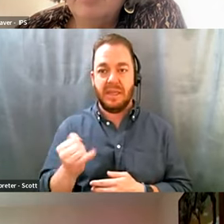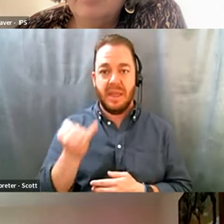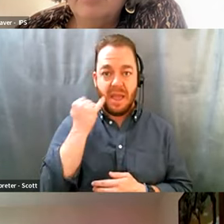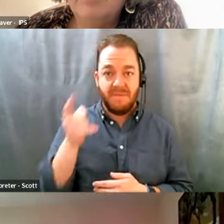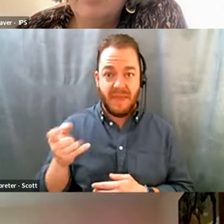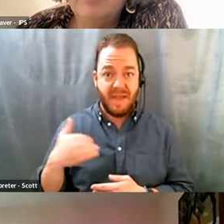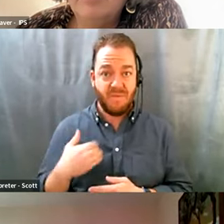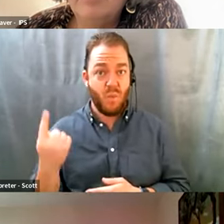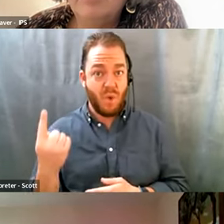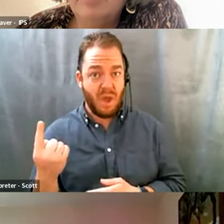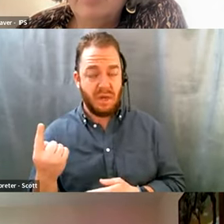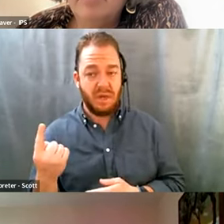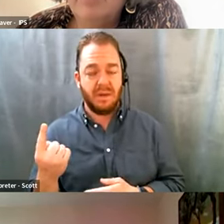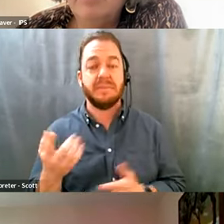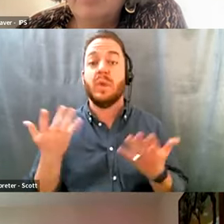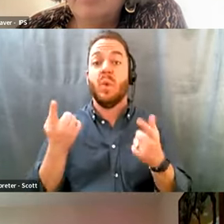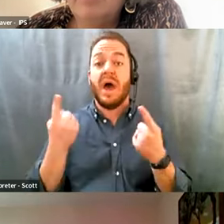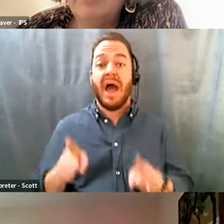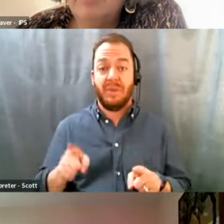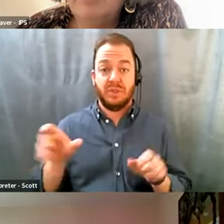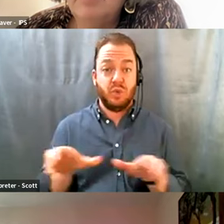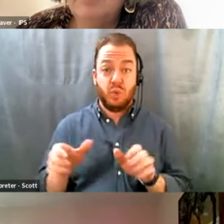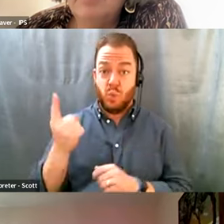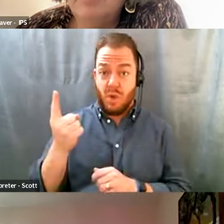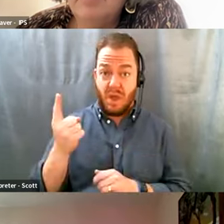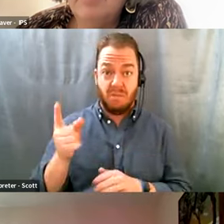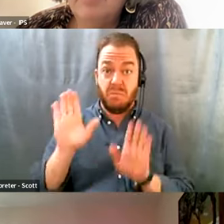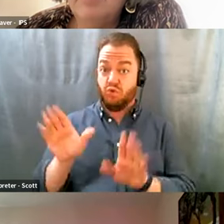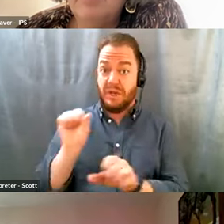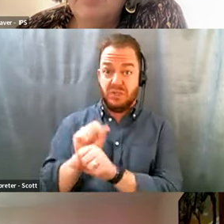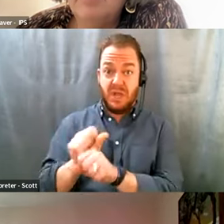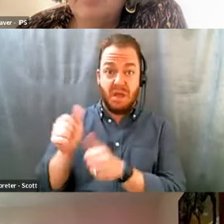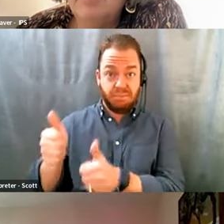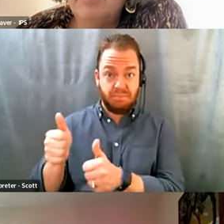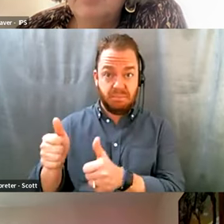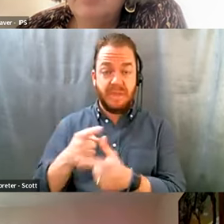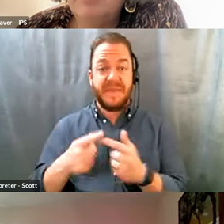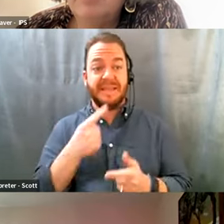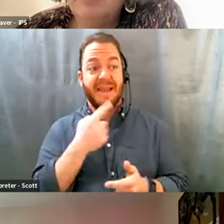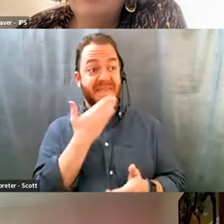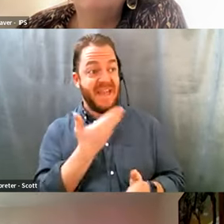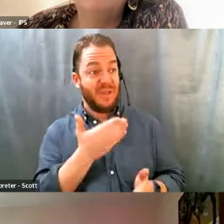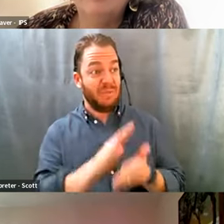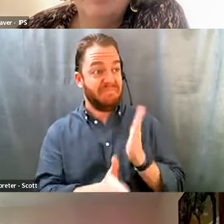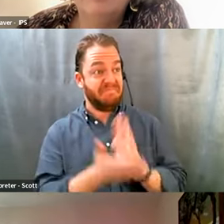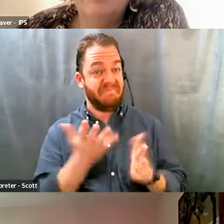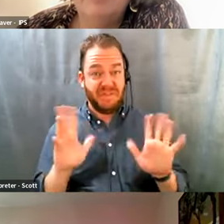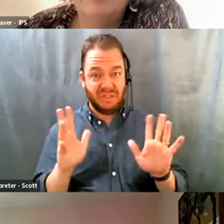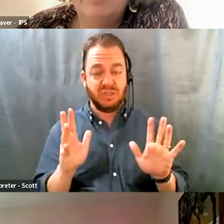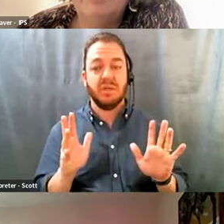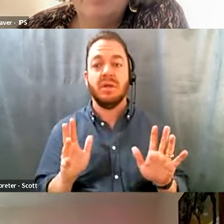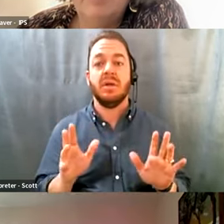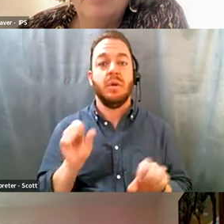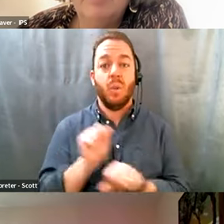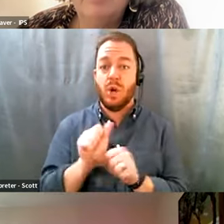one, because this is what happens, you do one and you do a great job, and then they say thank you, and they've checked it off, and they've worked with a